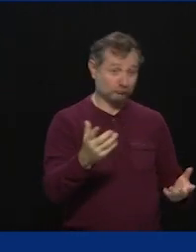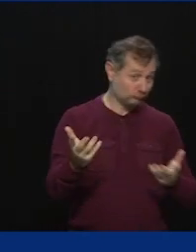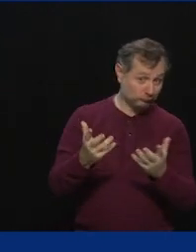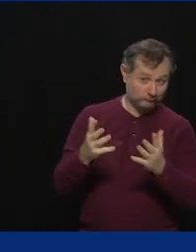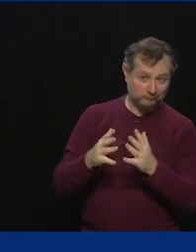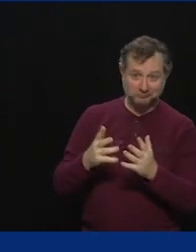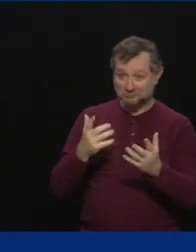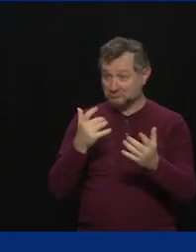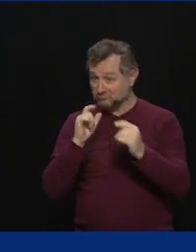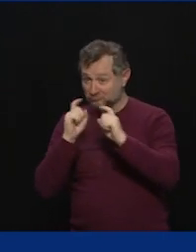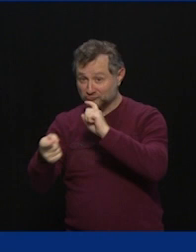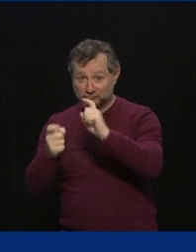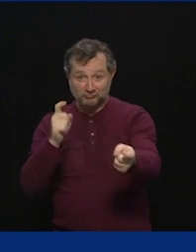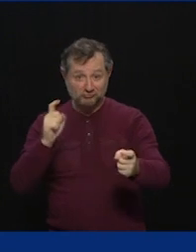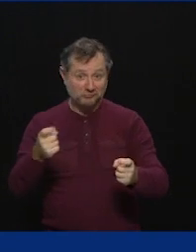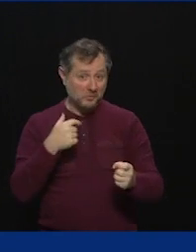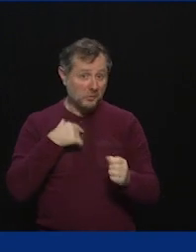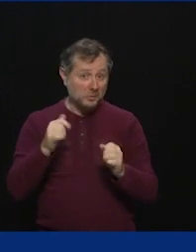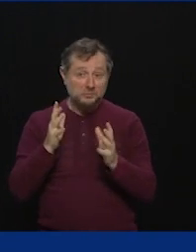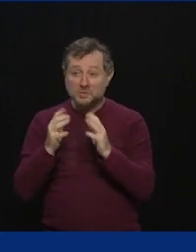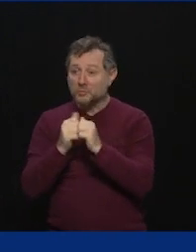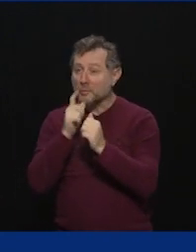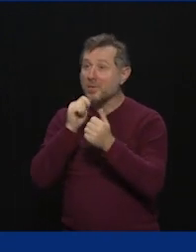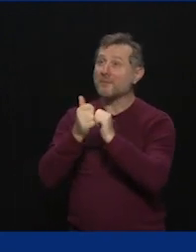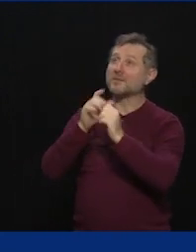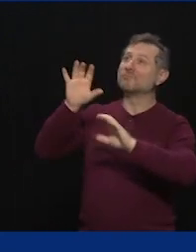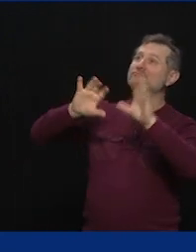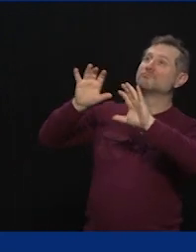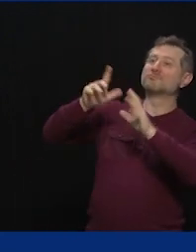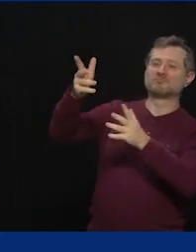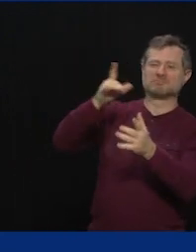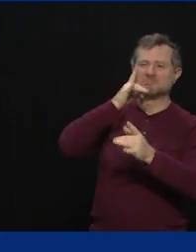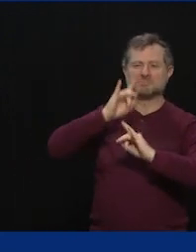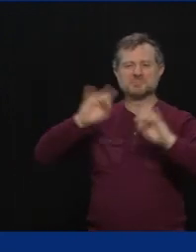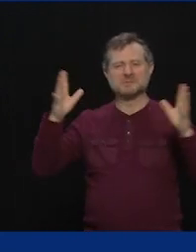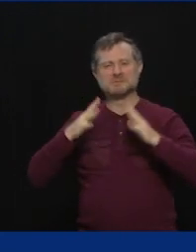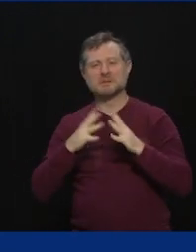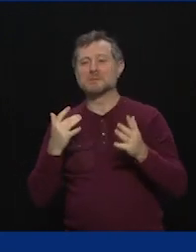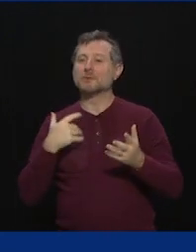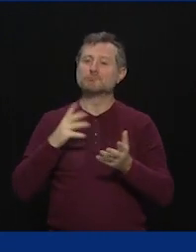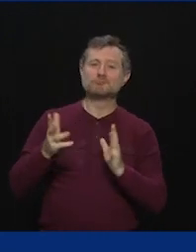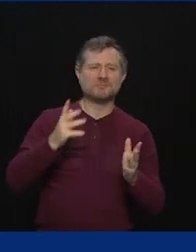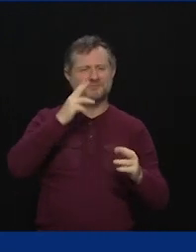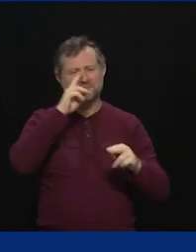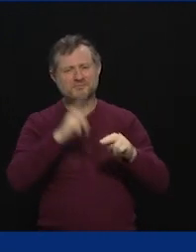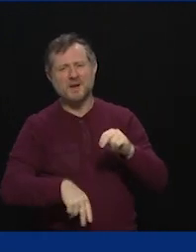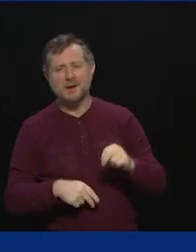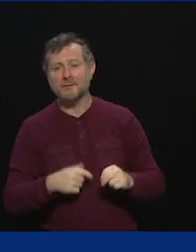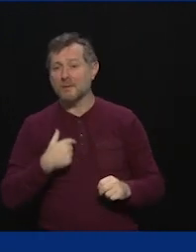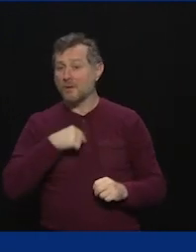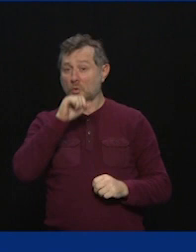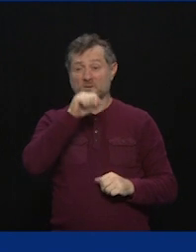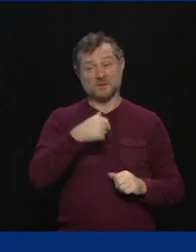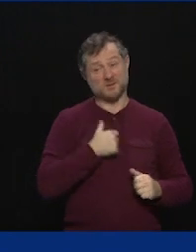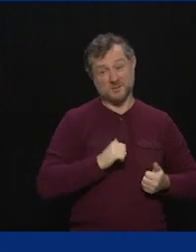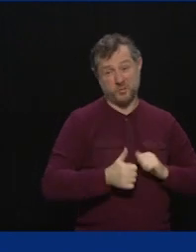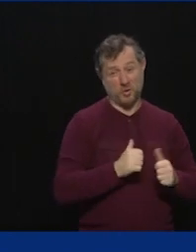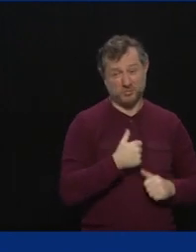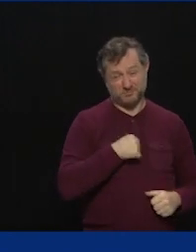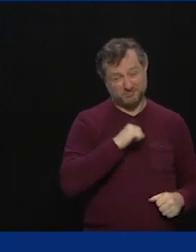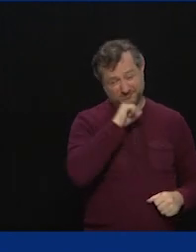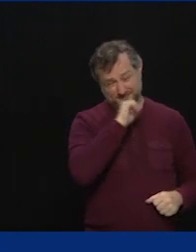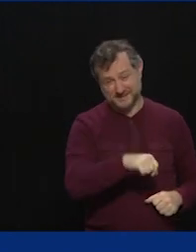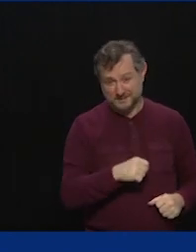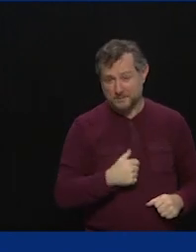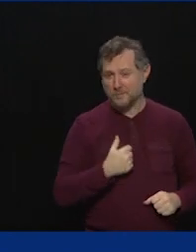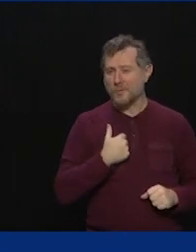athletes. So that's what we're doing. We're trying to make it a little bit fun. I love sports. It's all good, but go New York teams again as